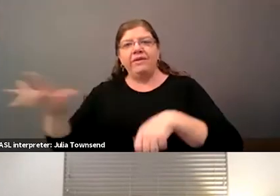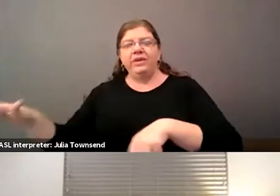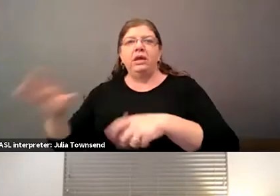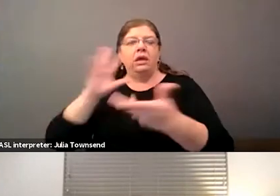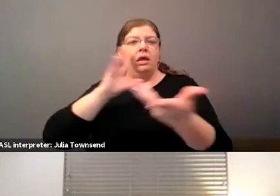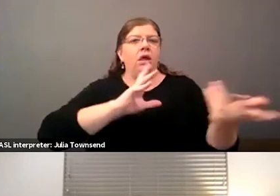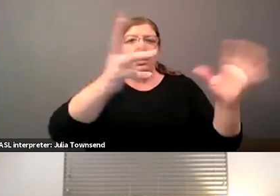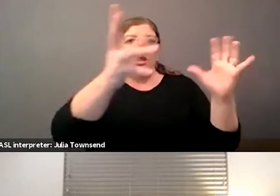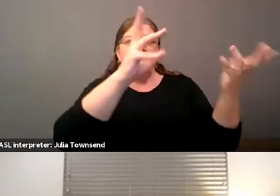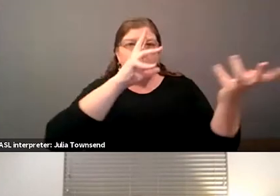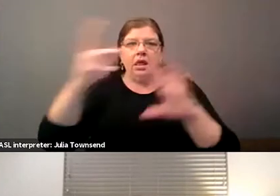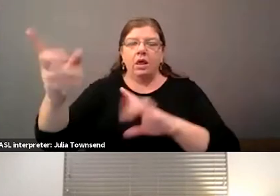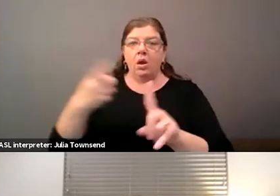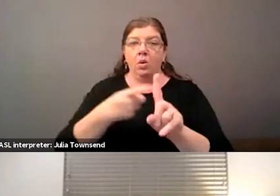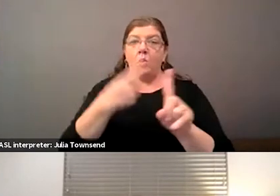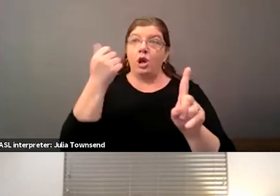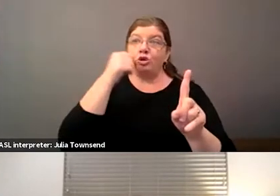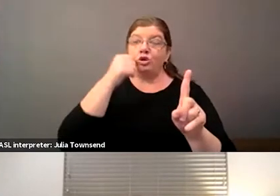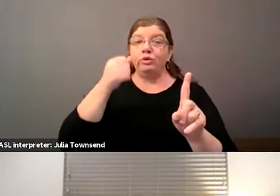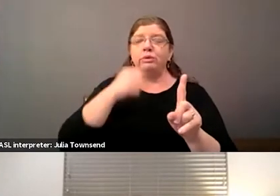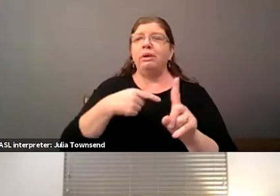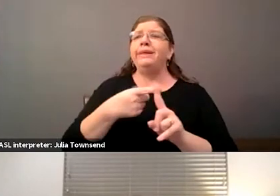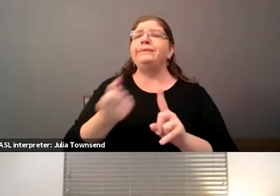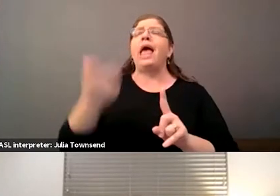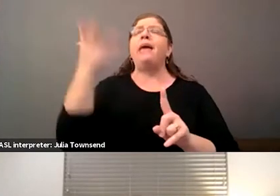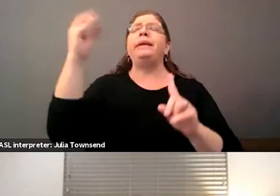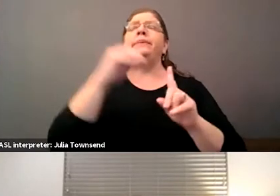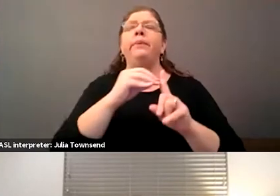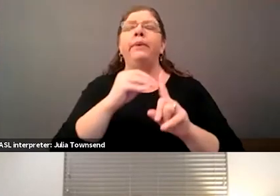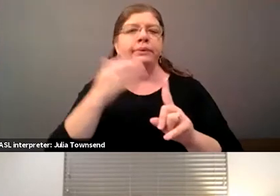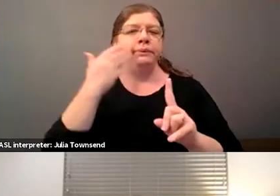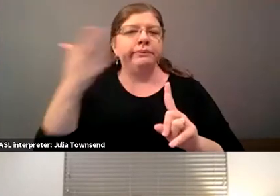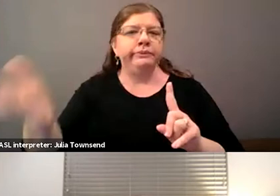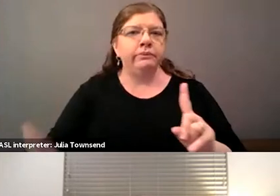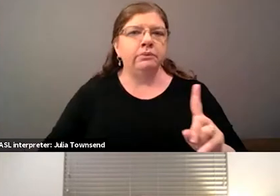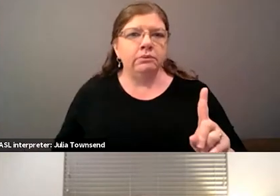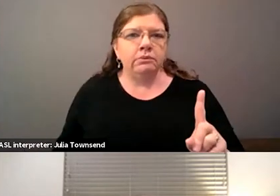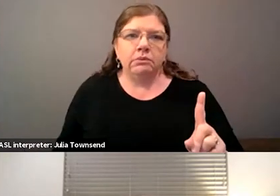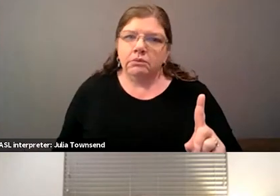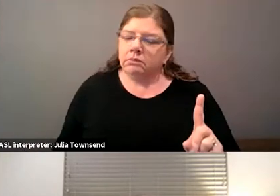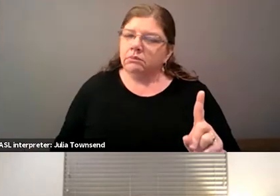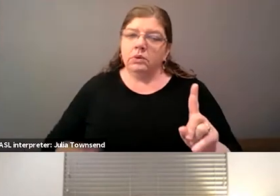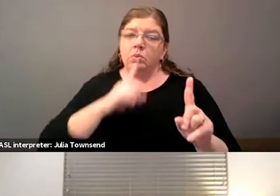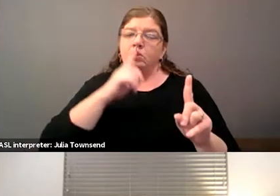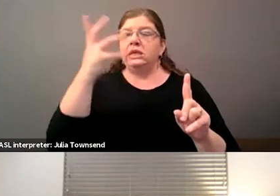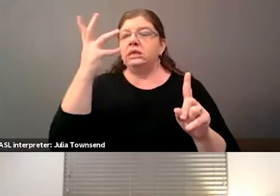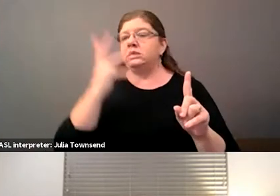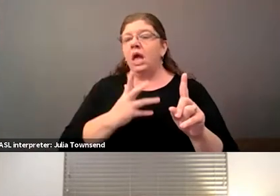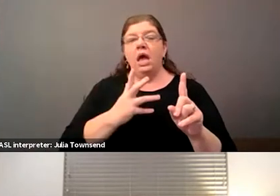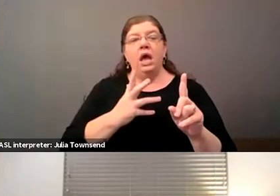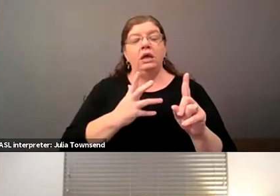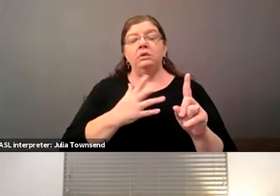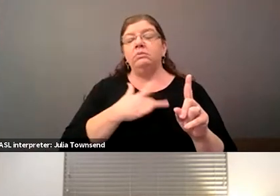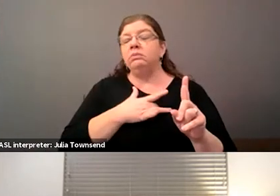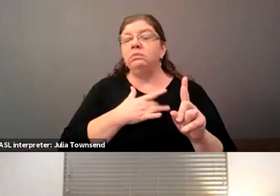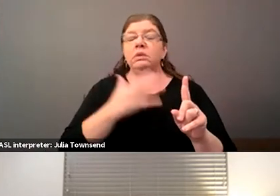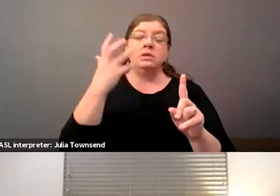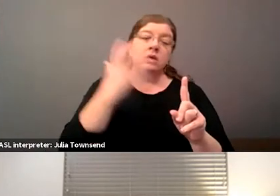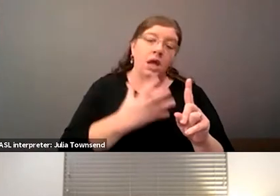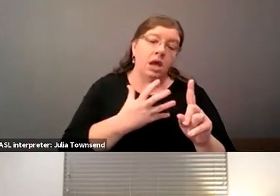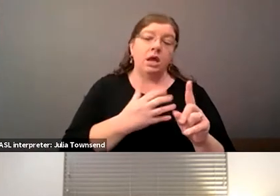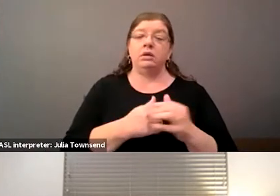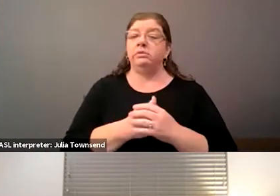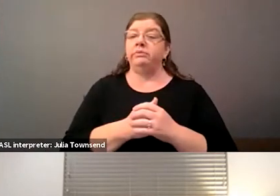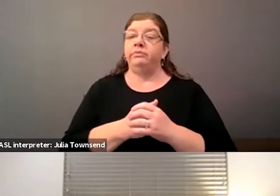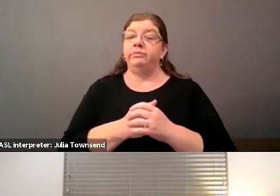on one girl how many others so um it's really sad to see it's very sad